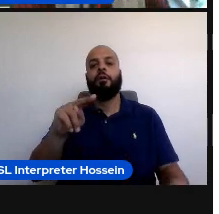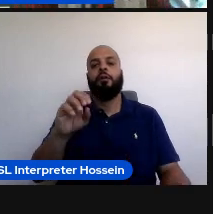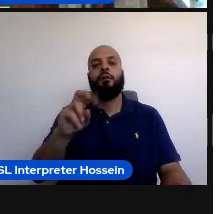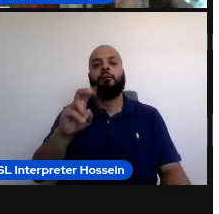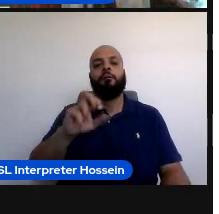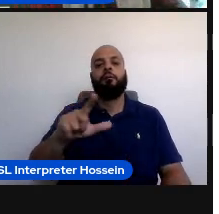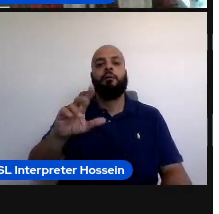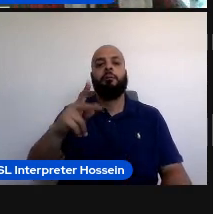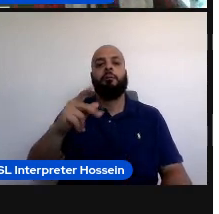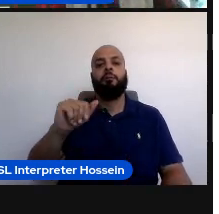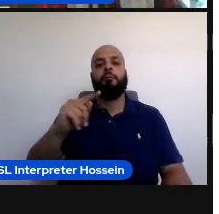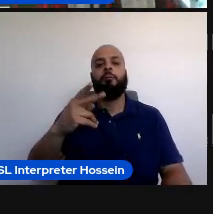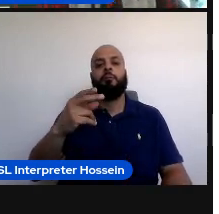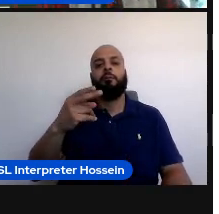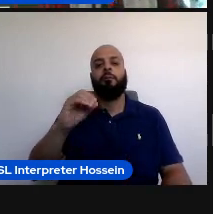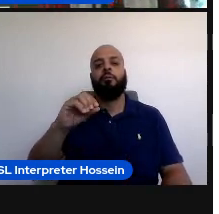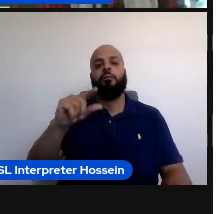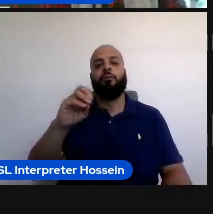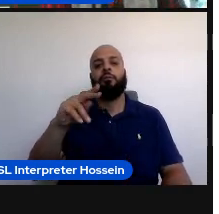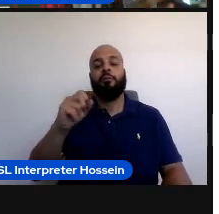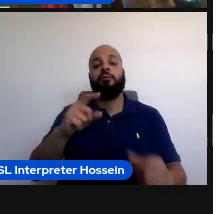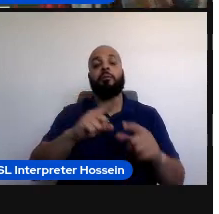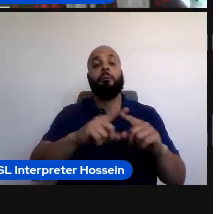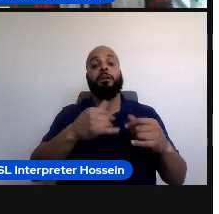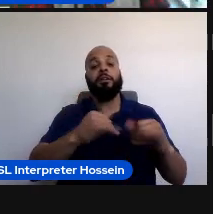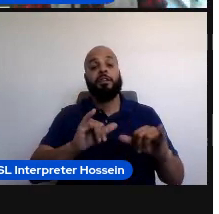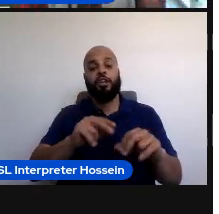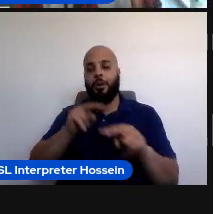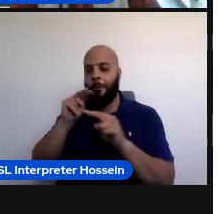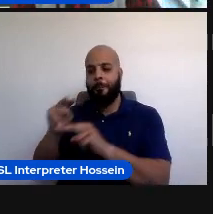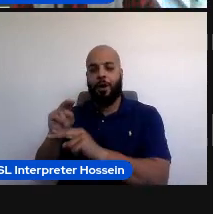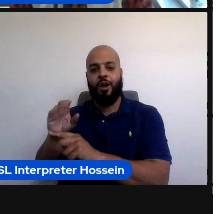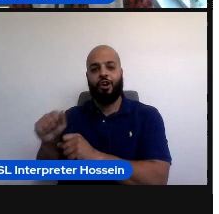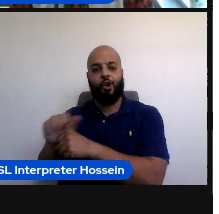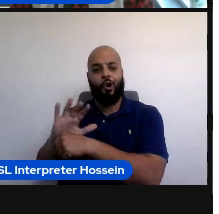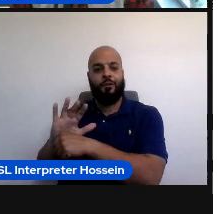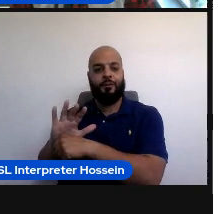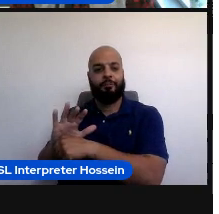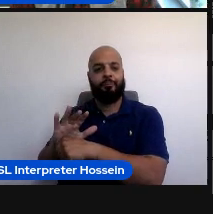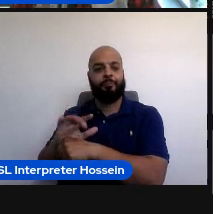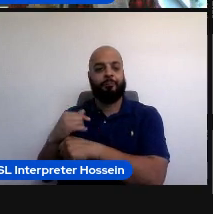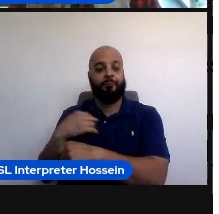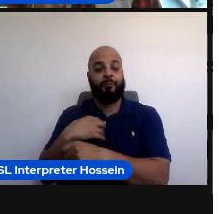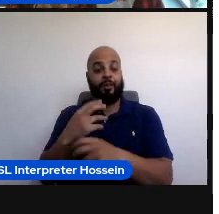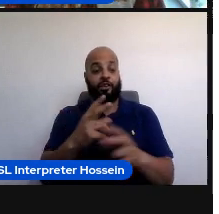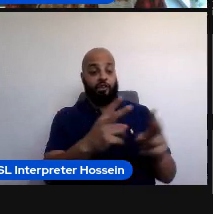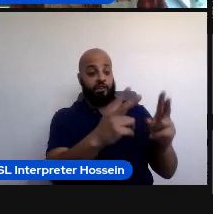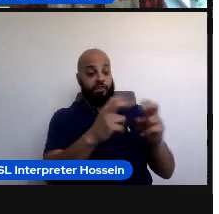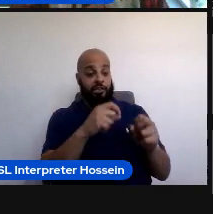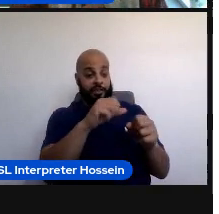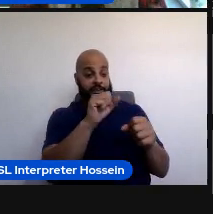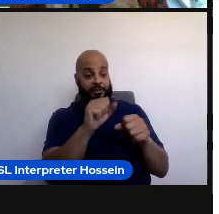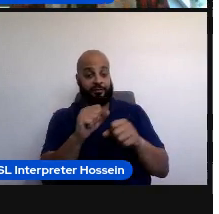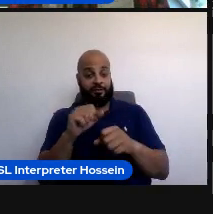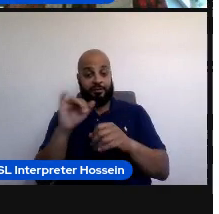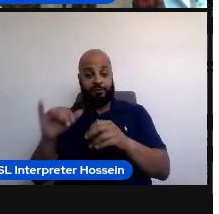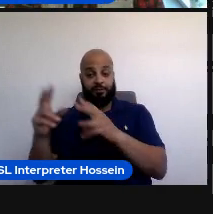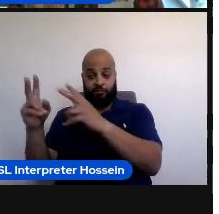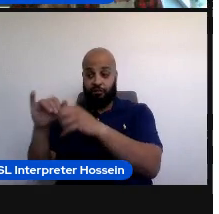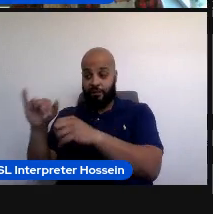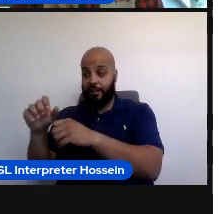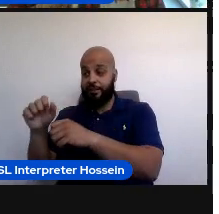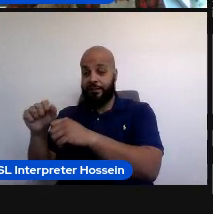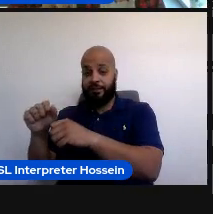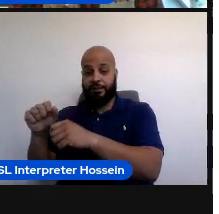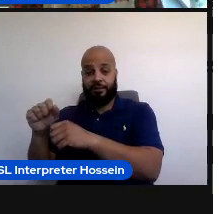while we're still monitoring COVID. So we basically took an entire system that we developed that involved generating APIs